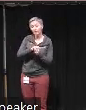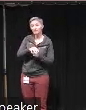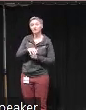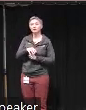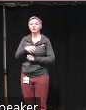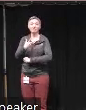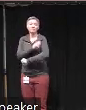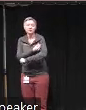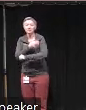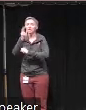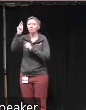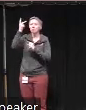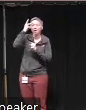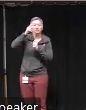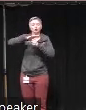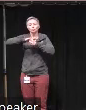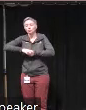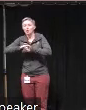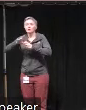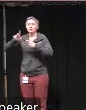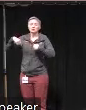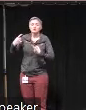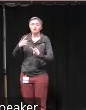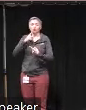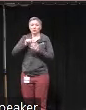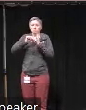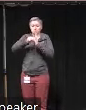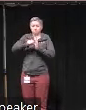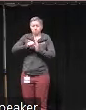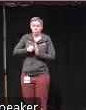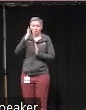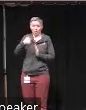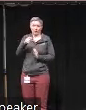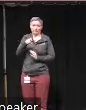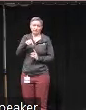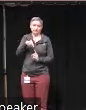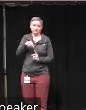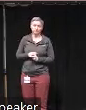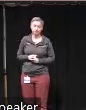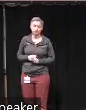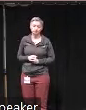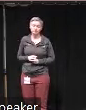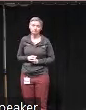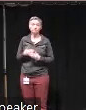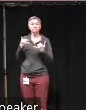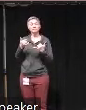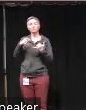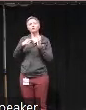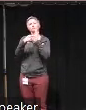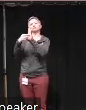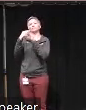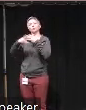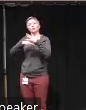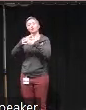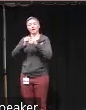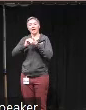politics and all this stress has underscored those things. And we need to show the world, how do